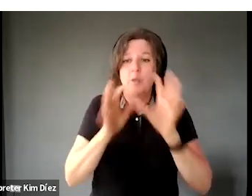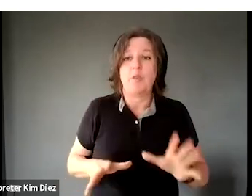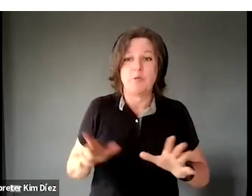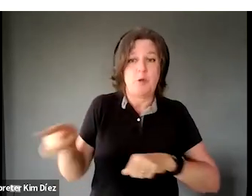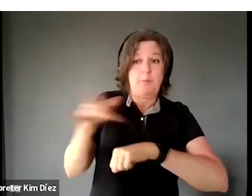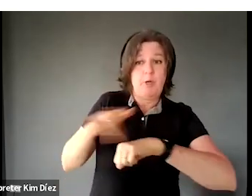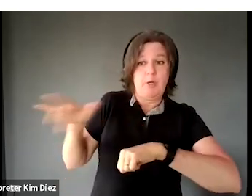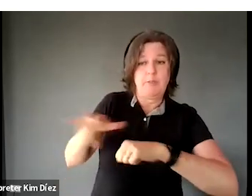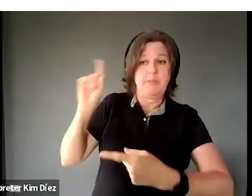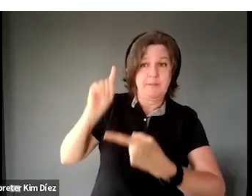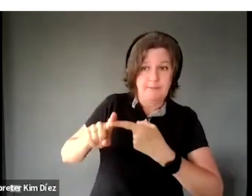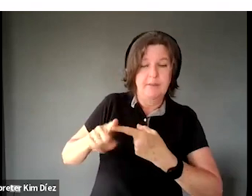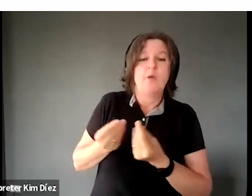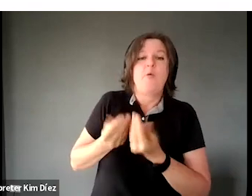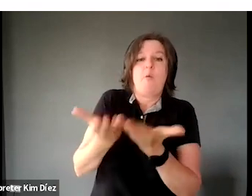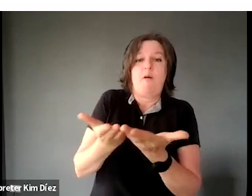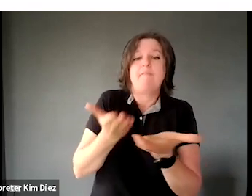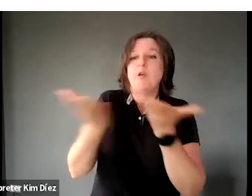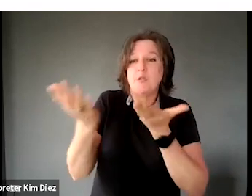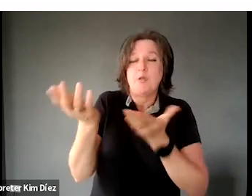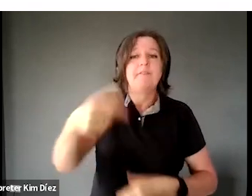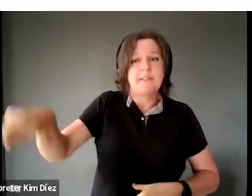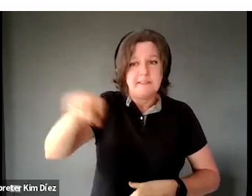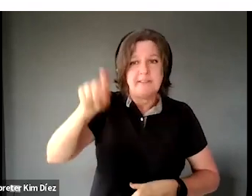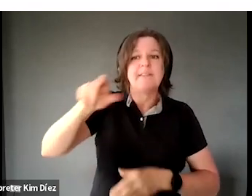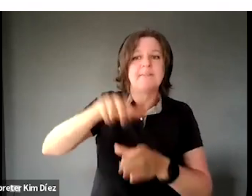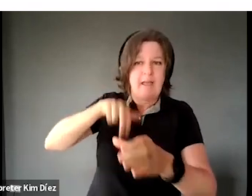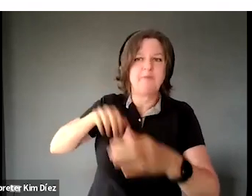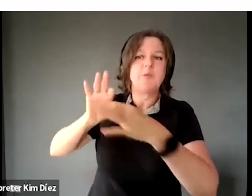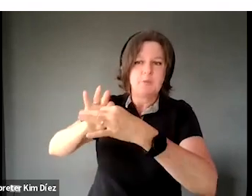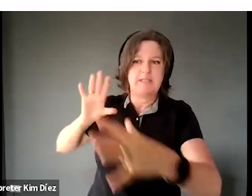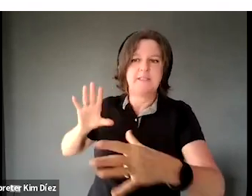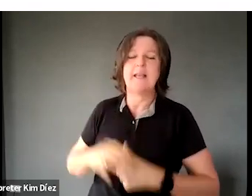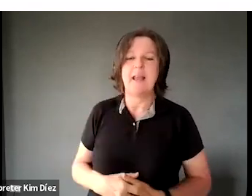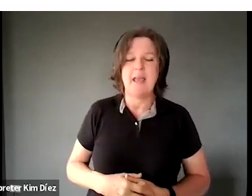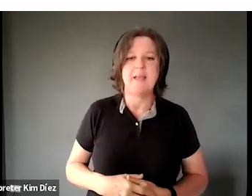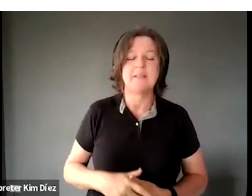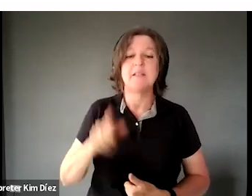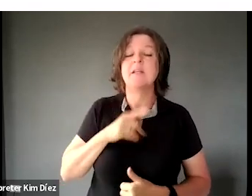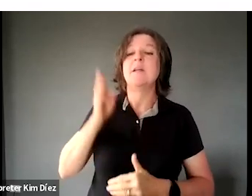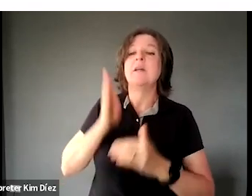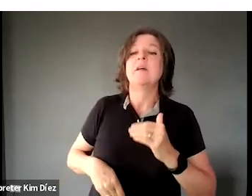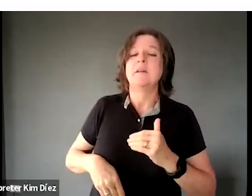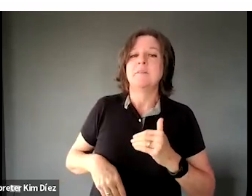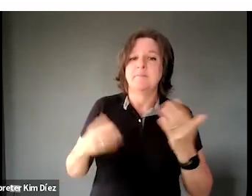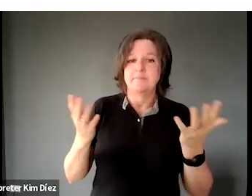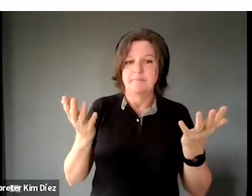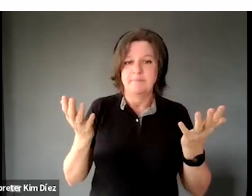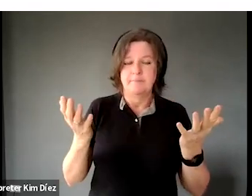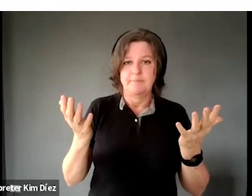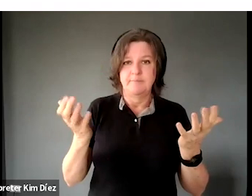America. And I wanted to thank the interpreters that have given us services and have